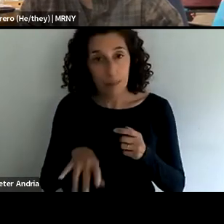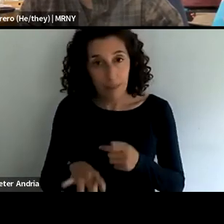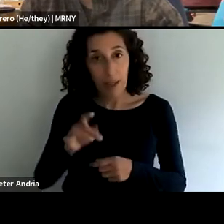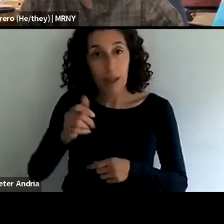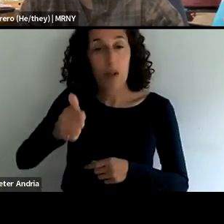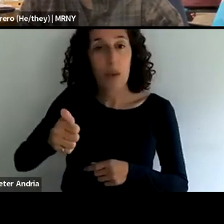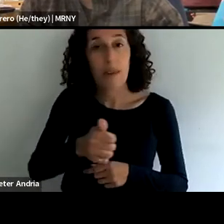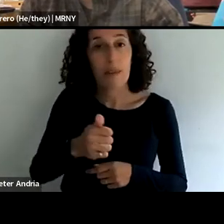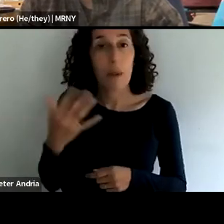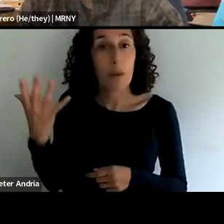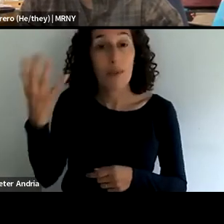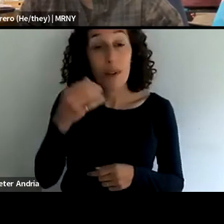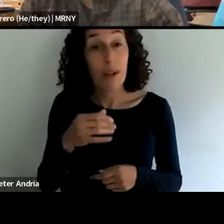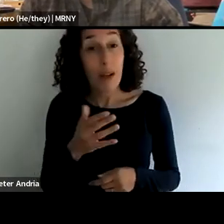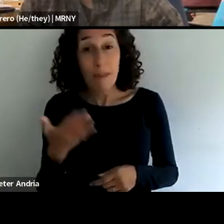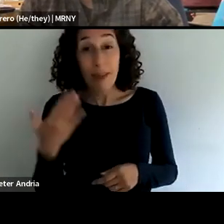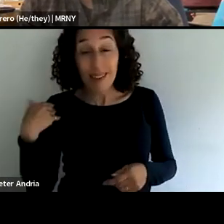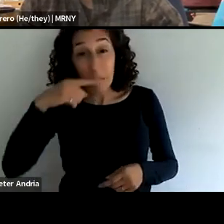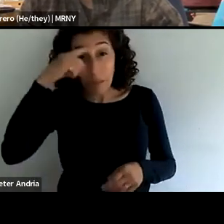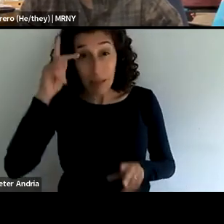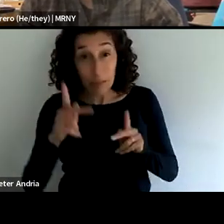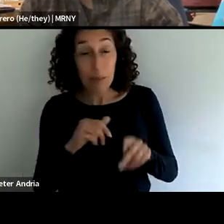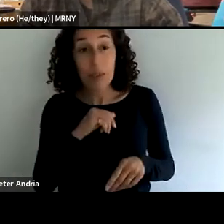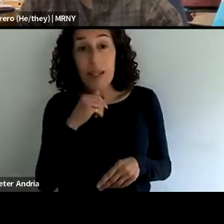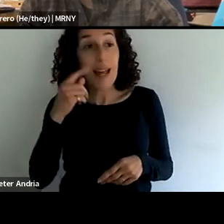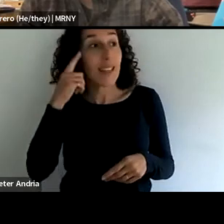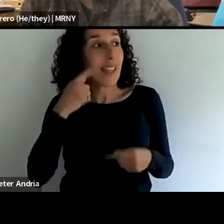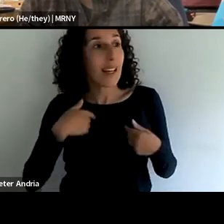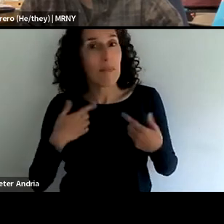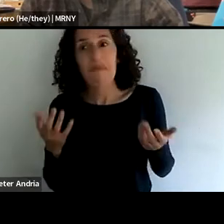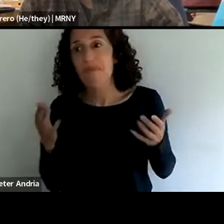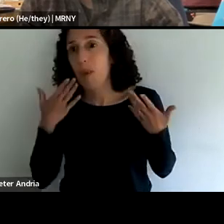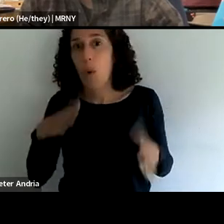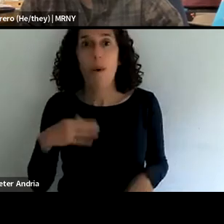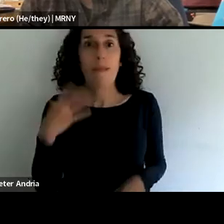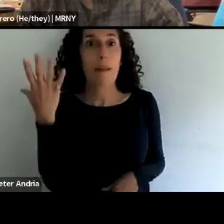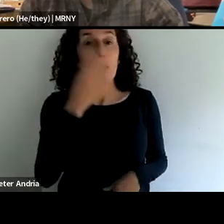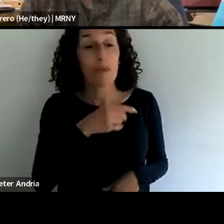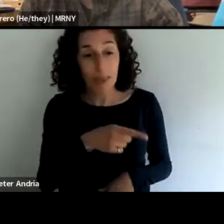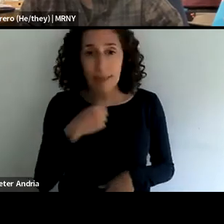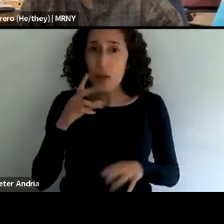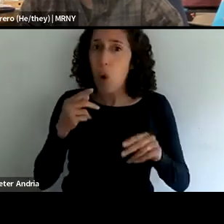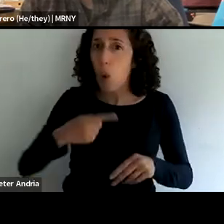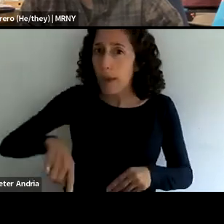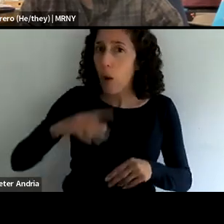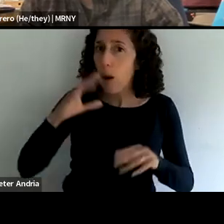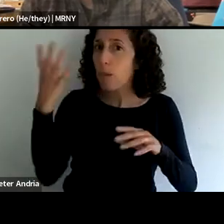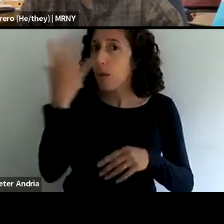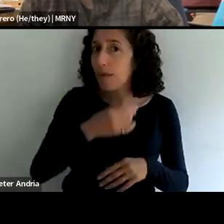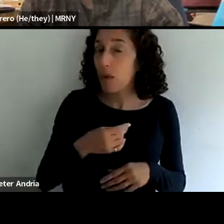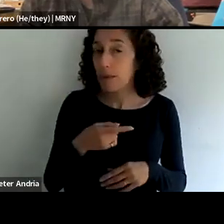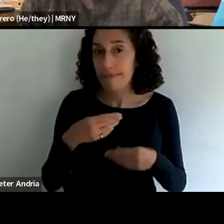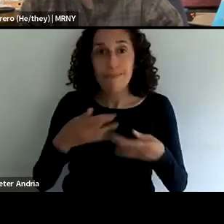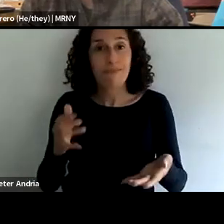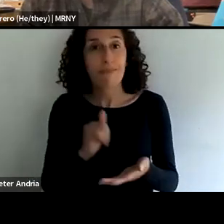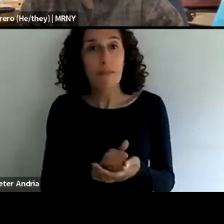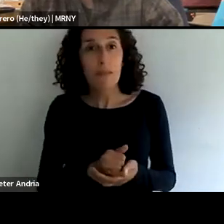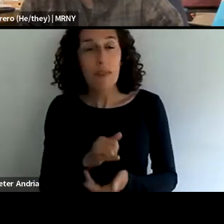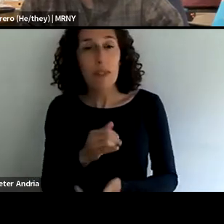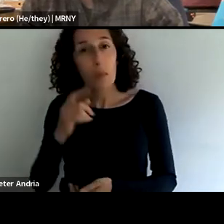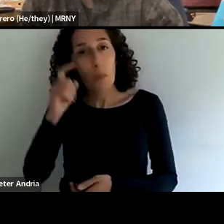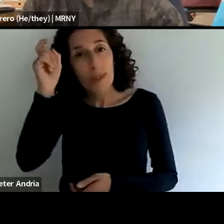Black people at the time didn't even think they were beautiful, and he was like, "No, you are beautiful." And you know, to have that